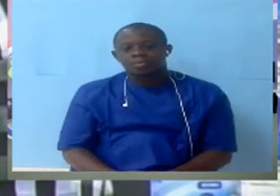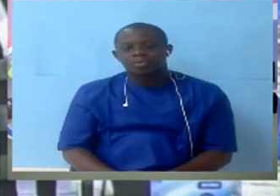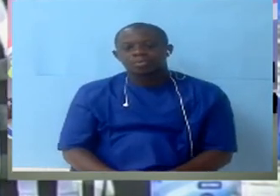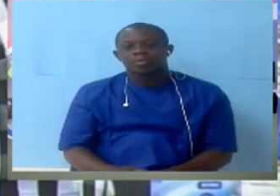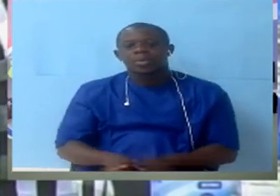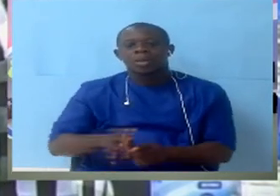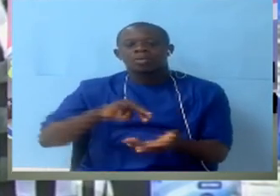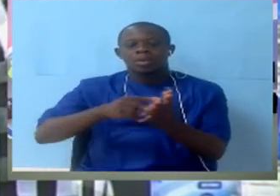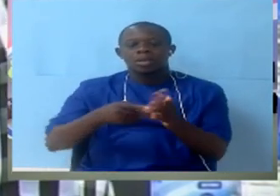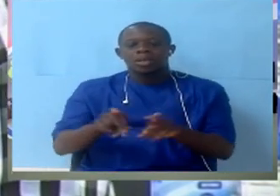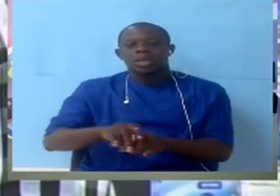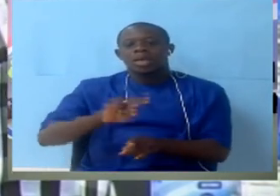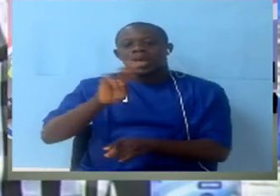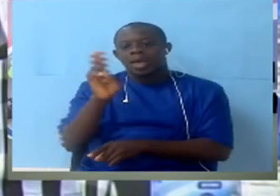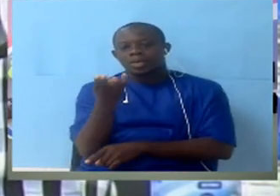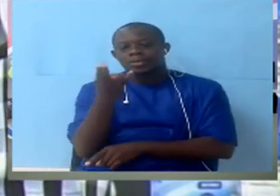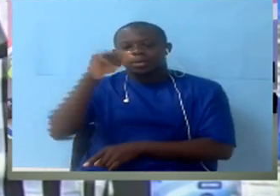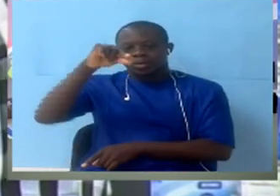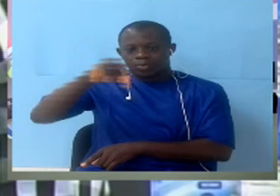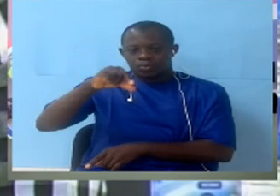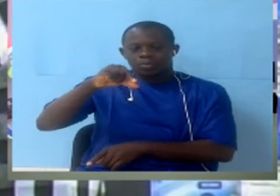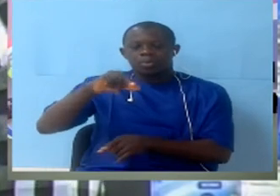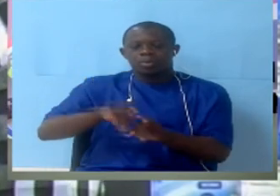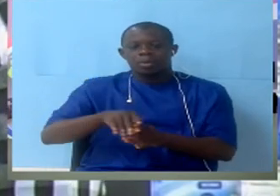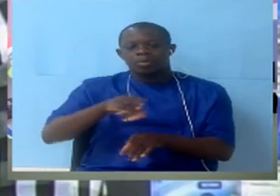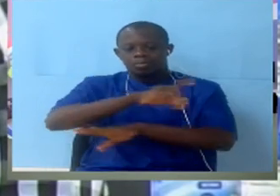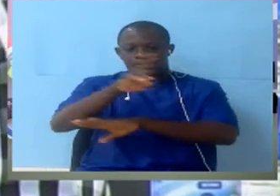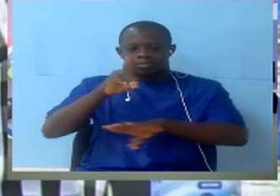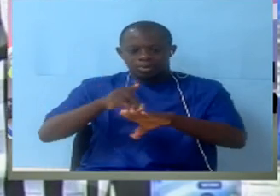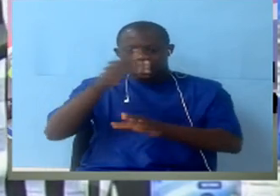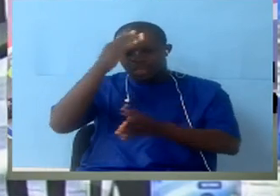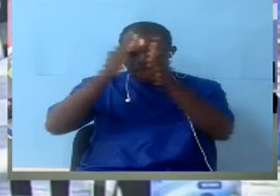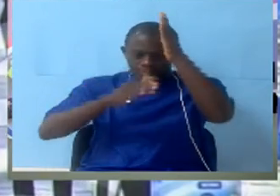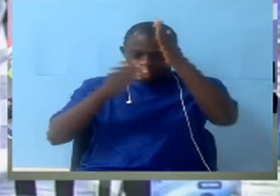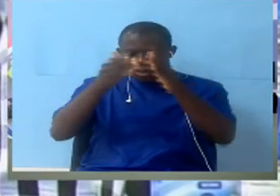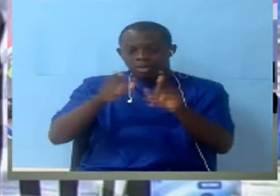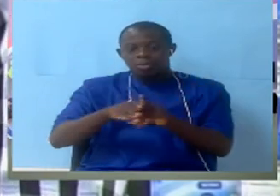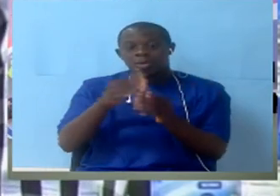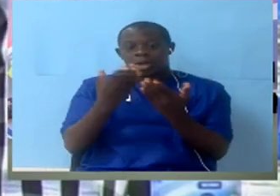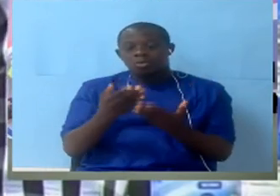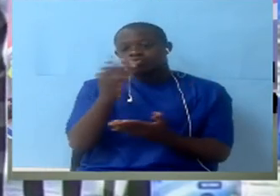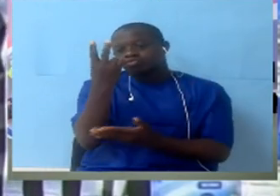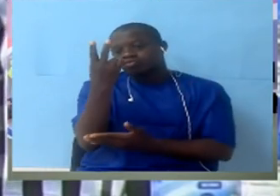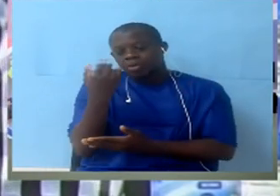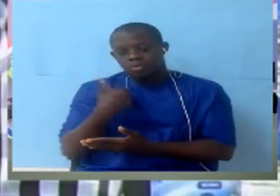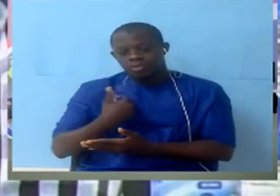Gafoleko HQ camp. That's what they call the HQ camp. But in these two people.